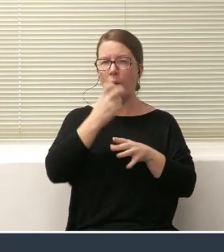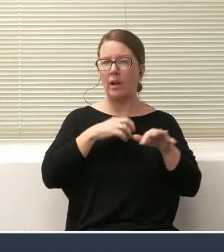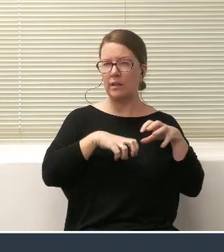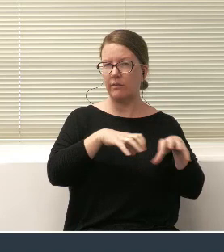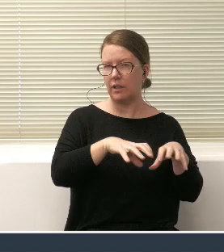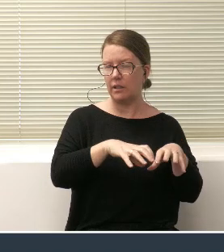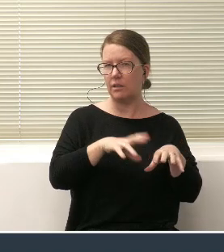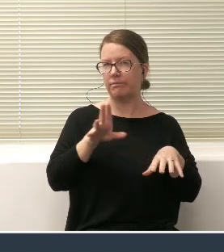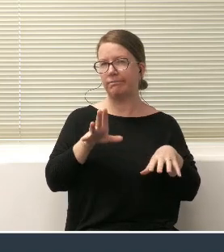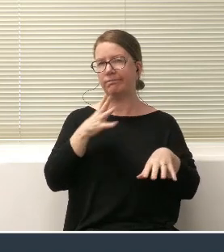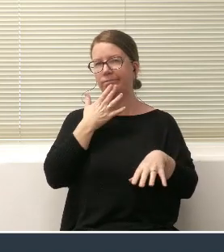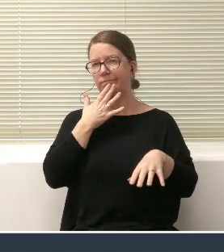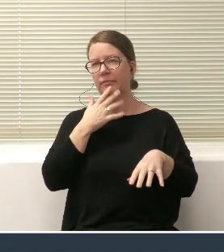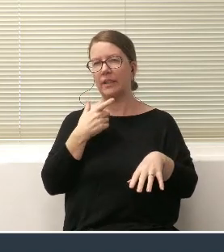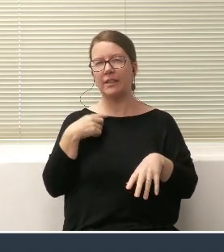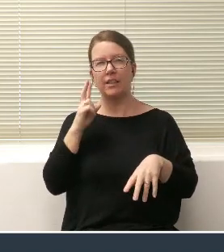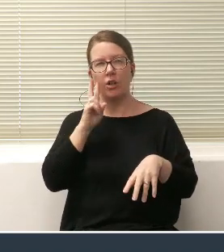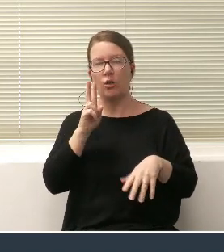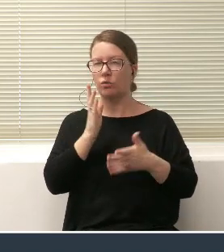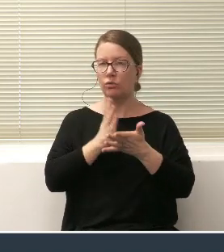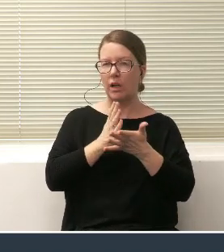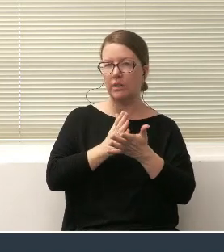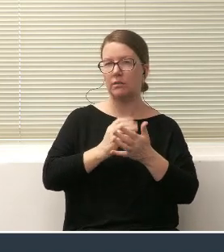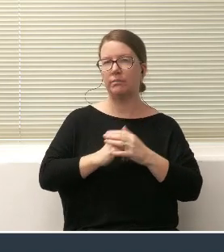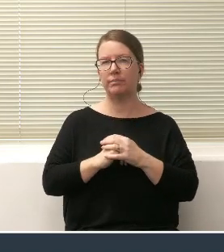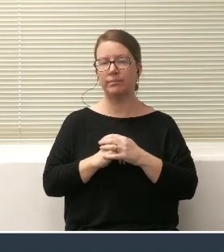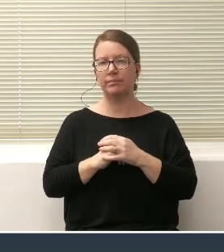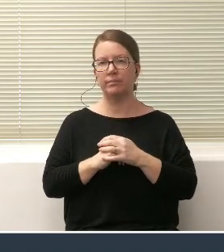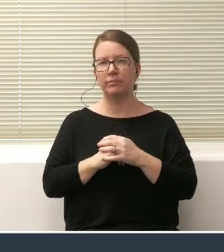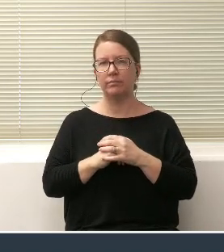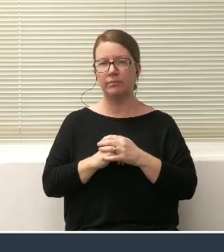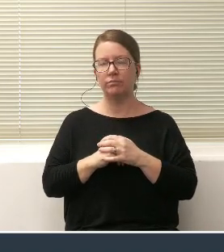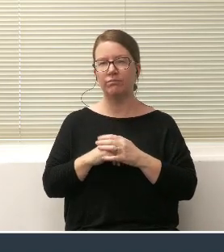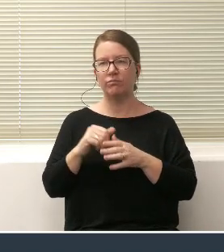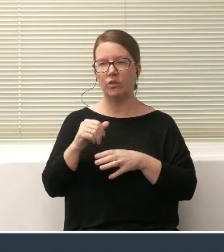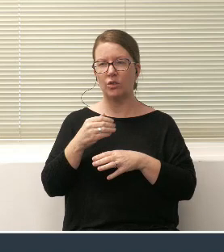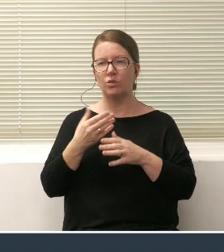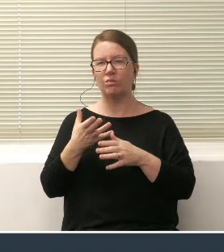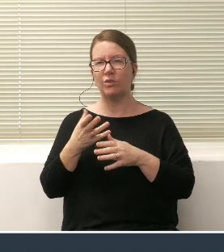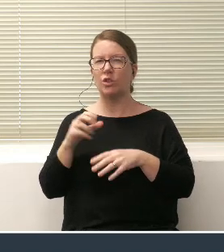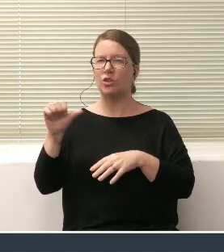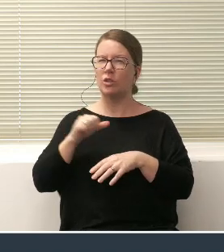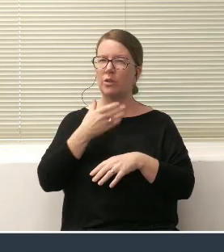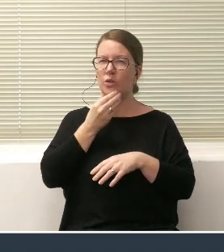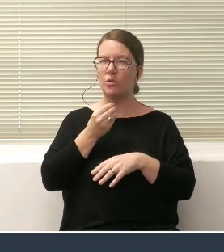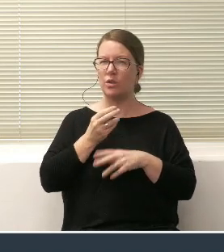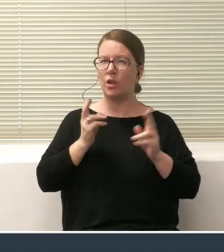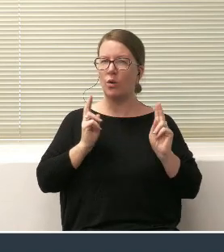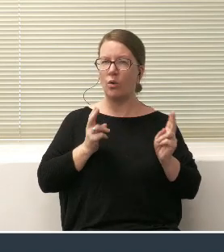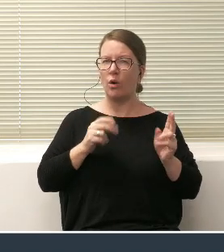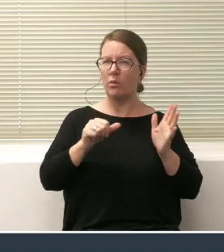I think it seems a little false to be funding it out of a new rate rather than the existing general rate.